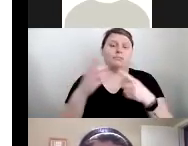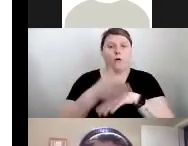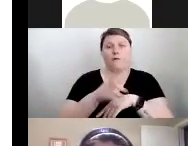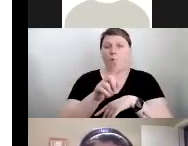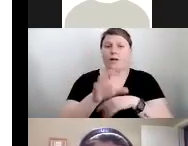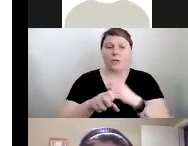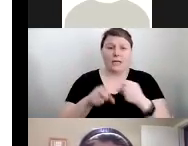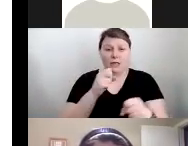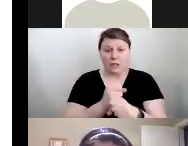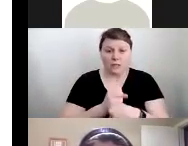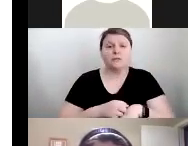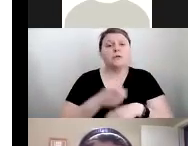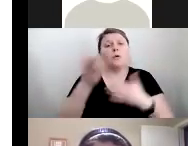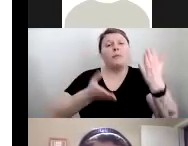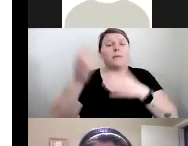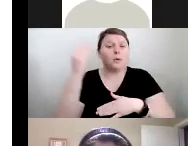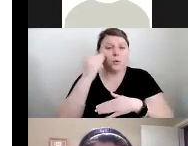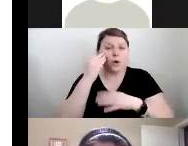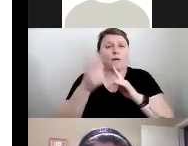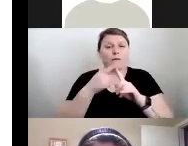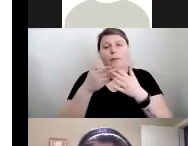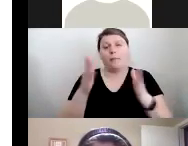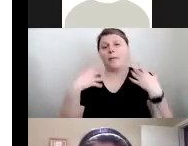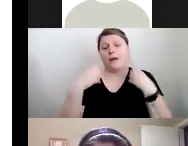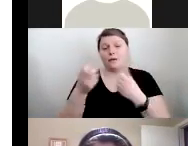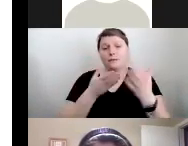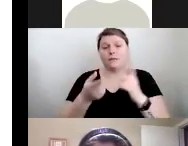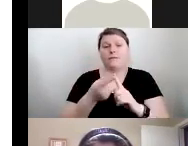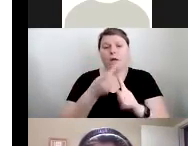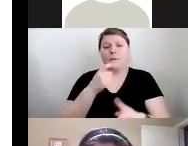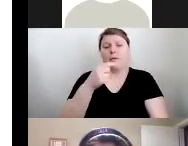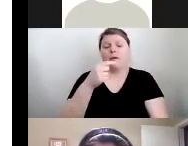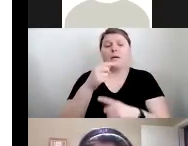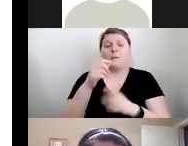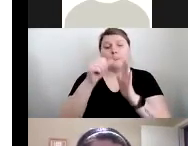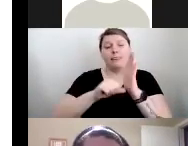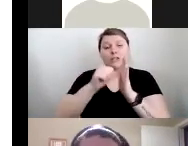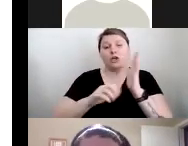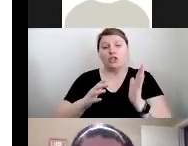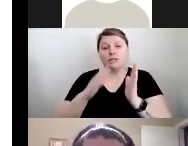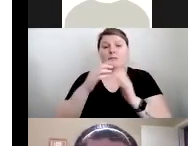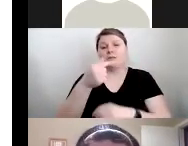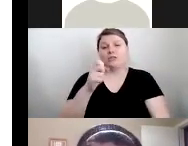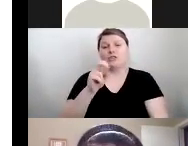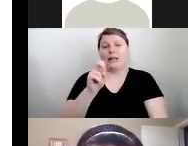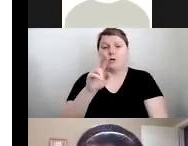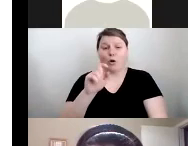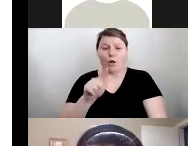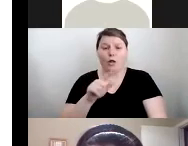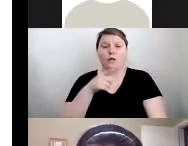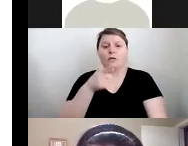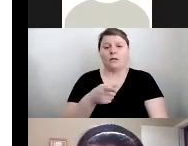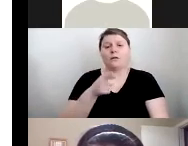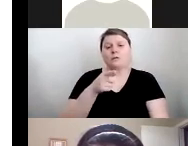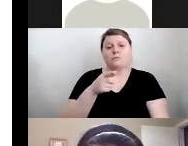Public Health Service from the Surgeon General. You can see him here. This is Jerome Adams. And so he was a Surgeon General up